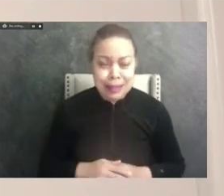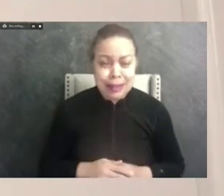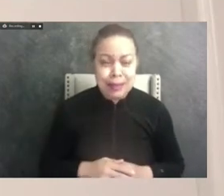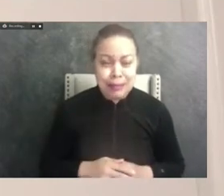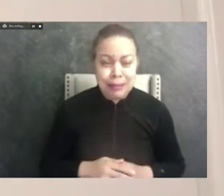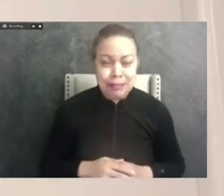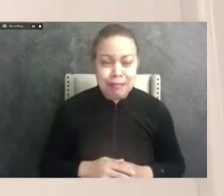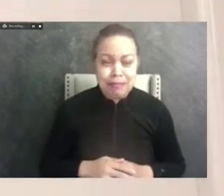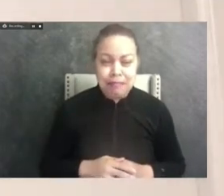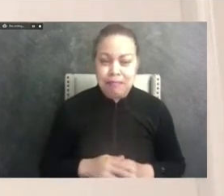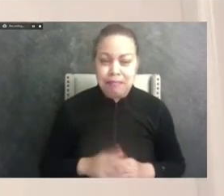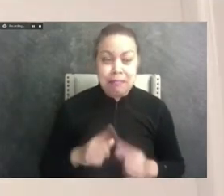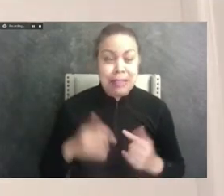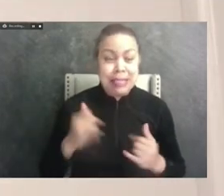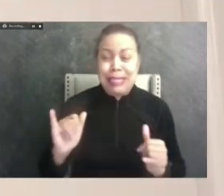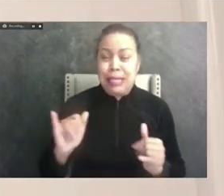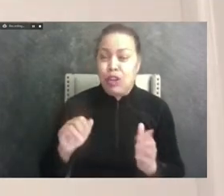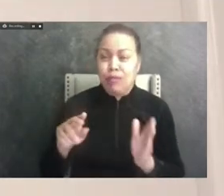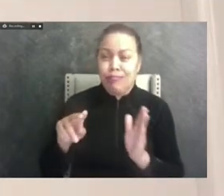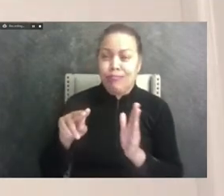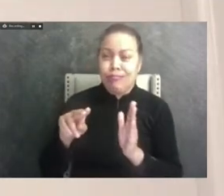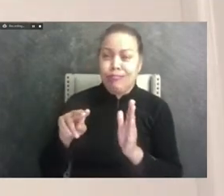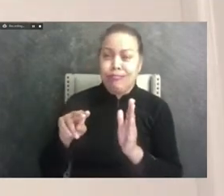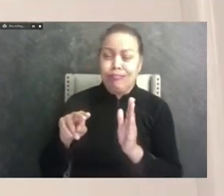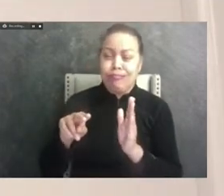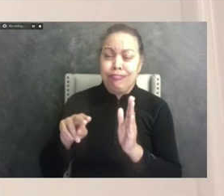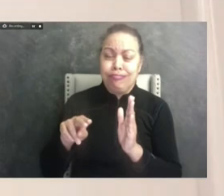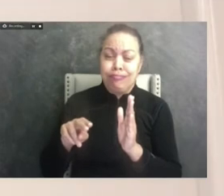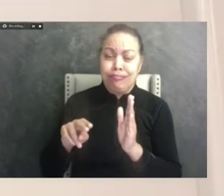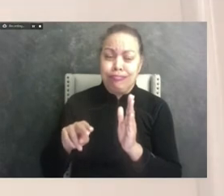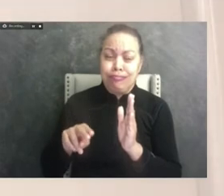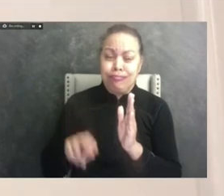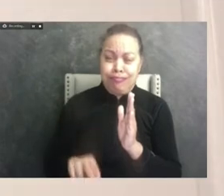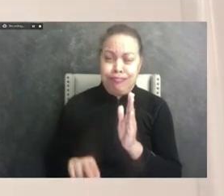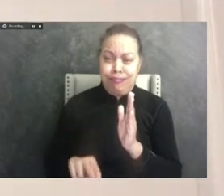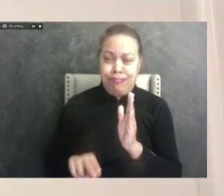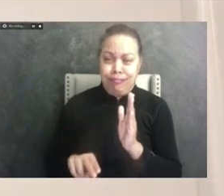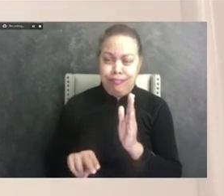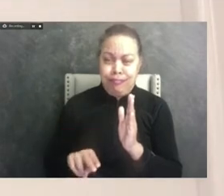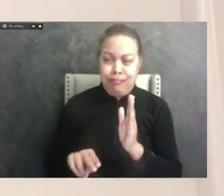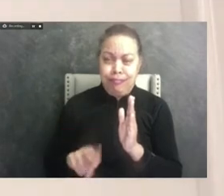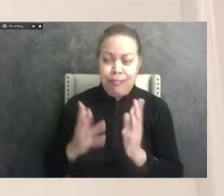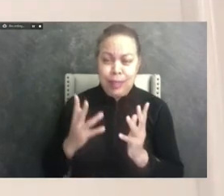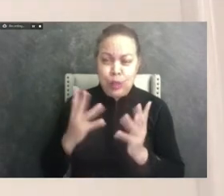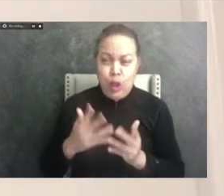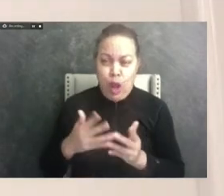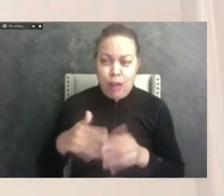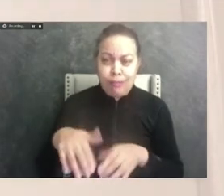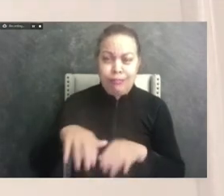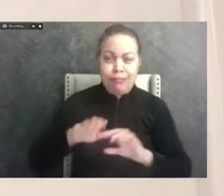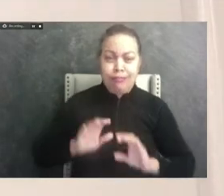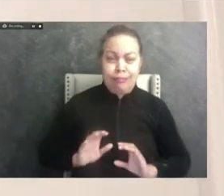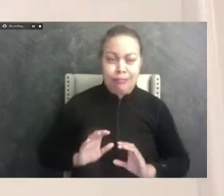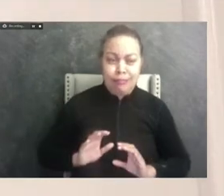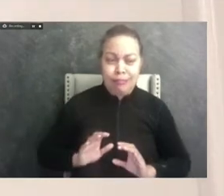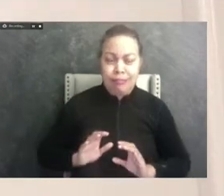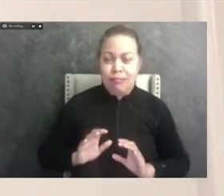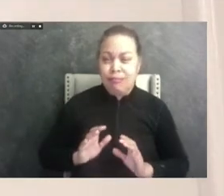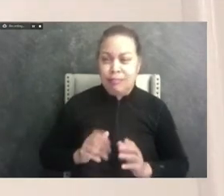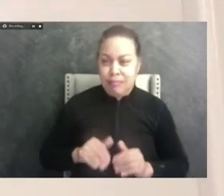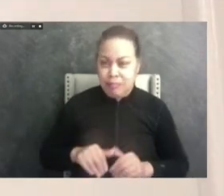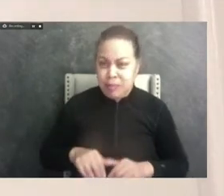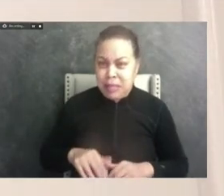Down, down, down. Into the darkness of the grave. Gently they go,